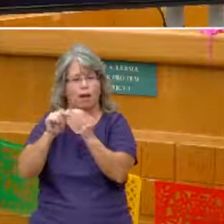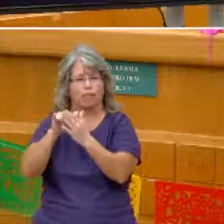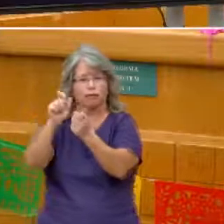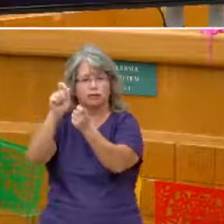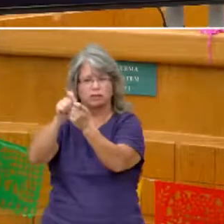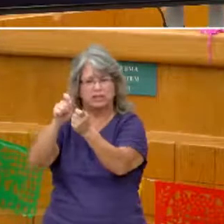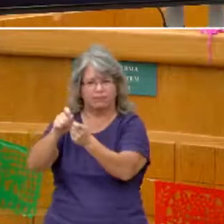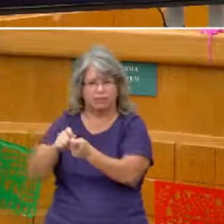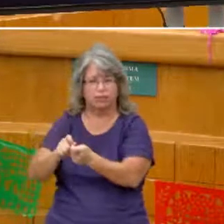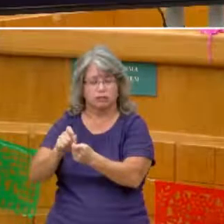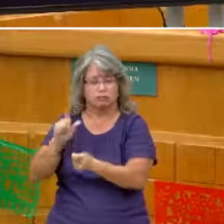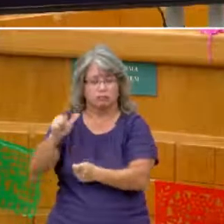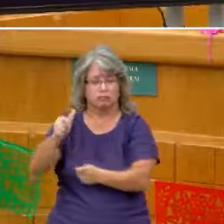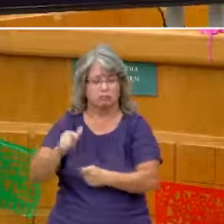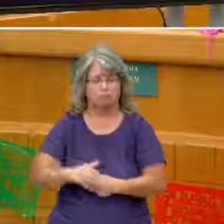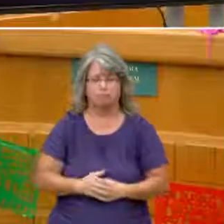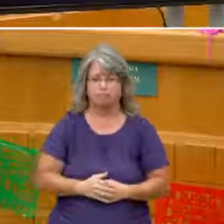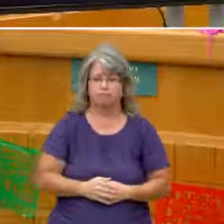cases.